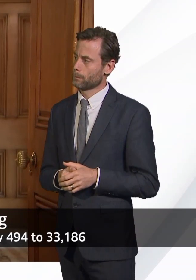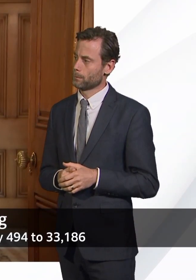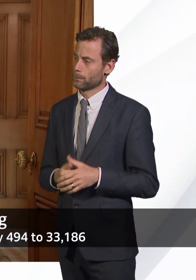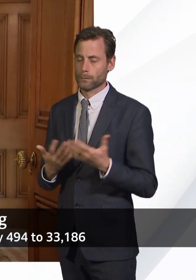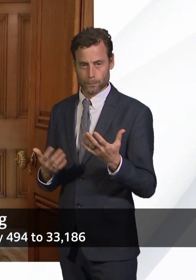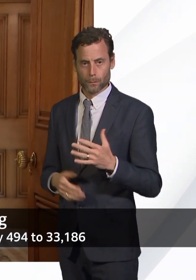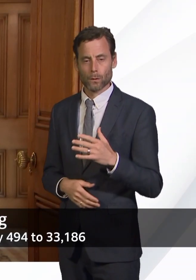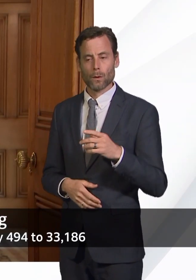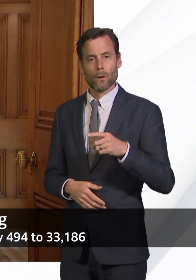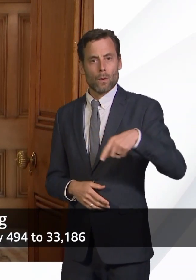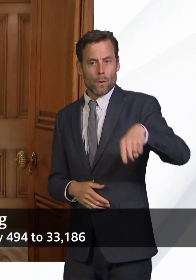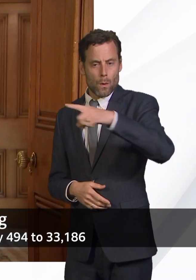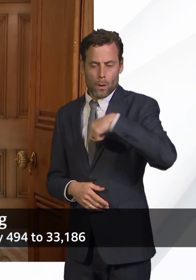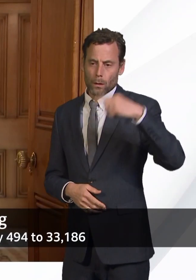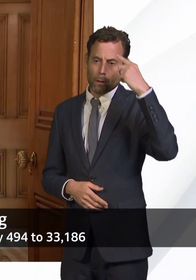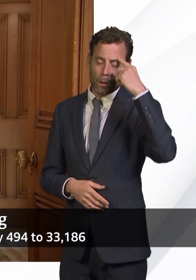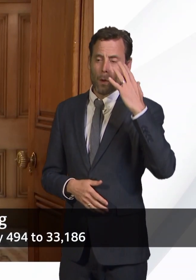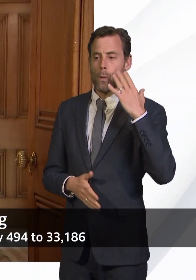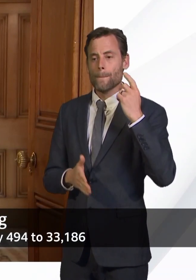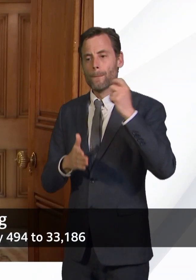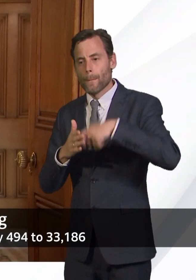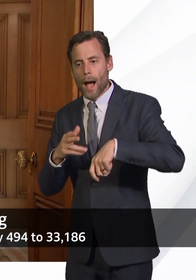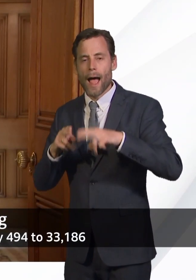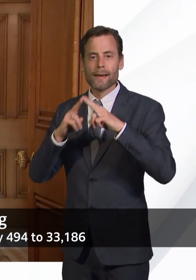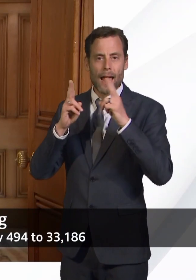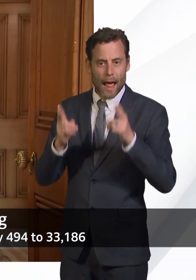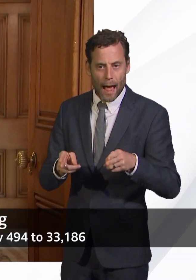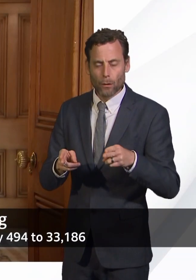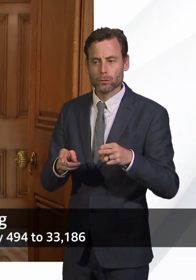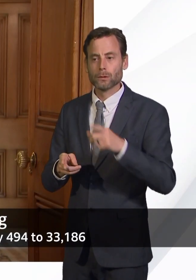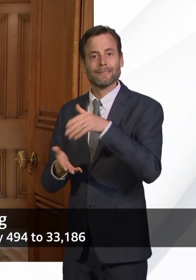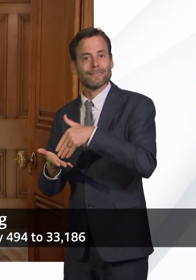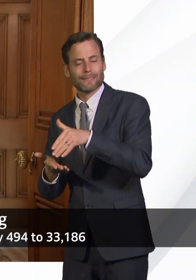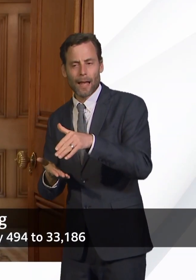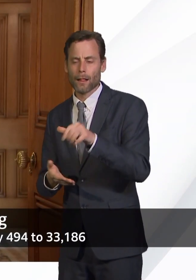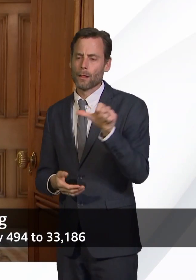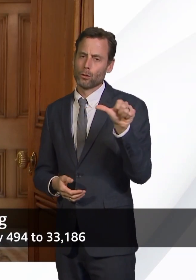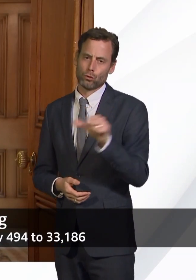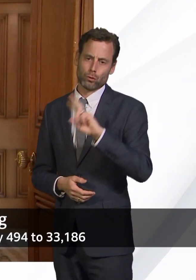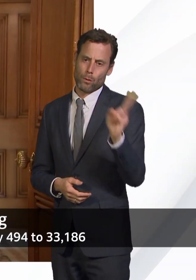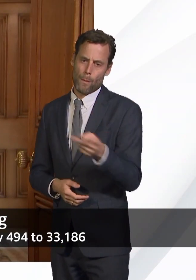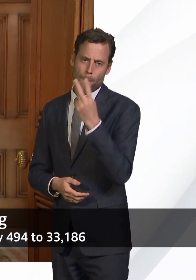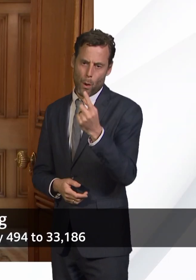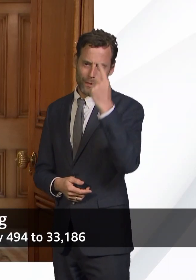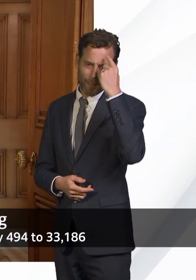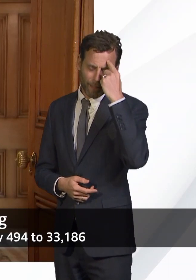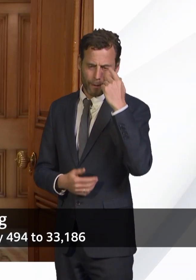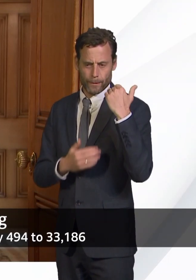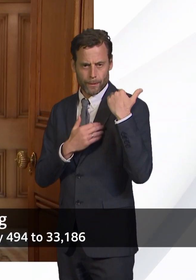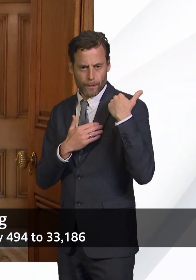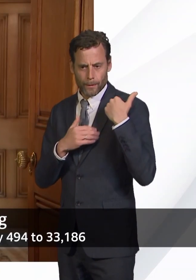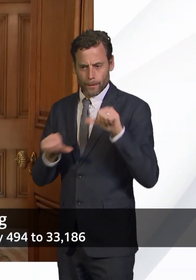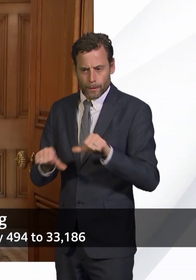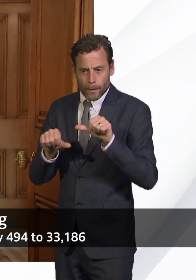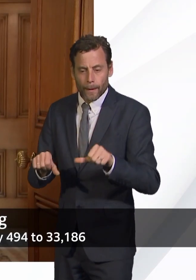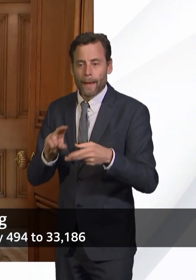or selling should prioritise amicable, sensible arrangements to change the move dates for the